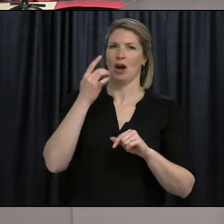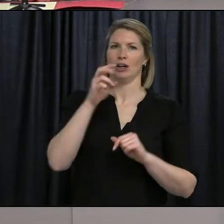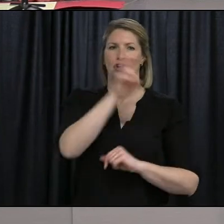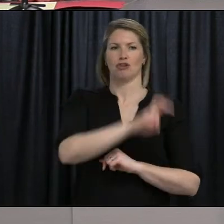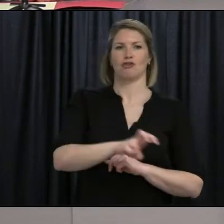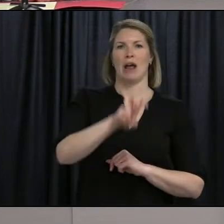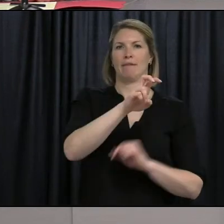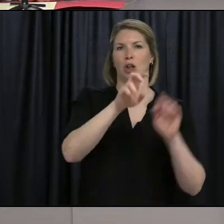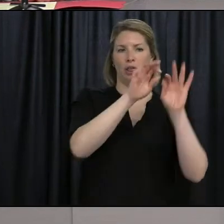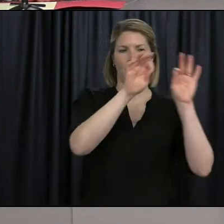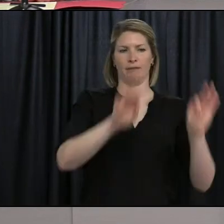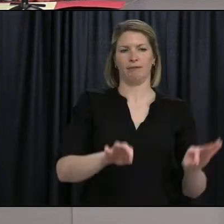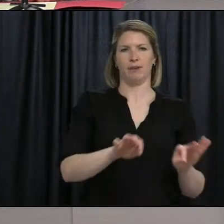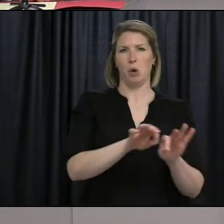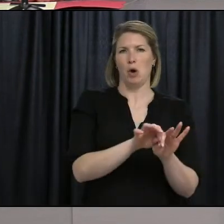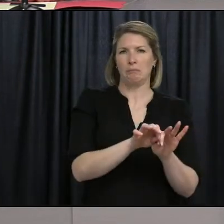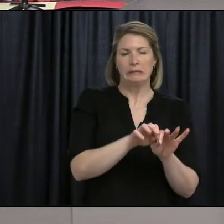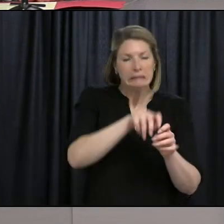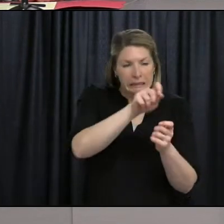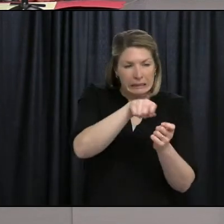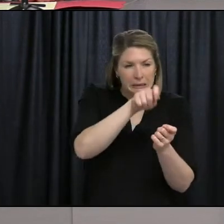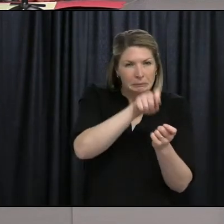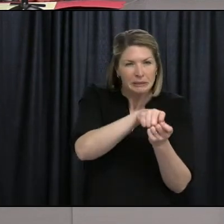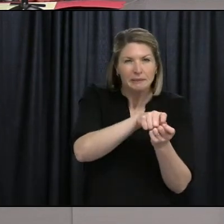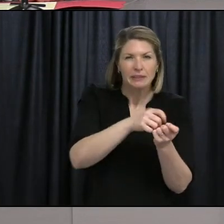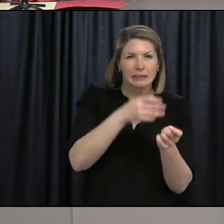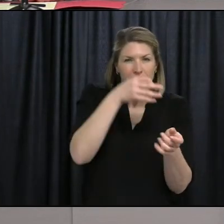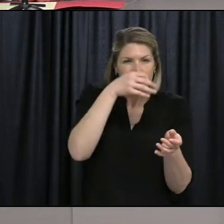form is not, doesn't give us that specificity.